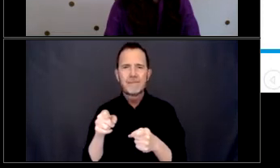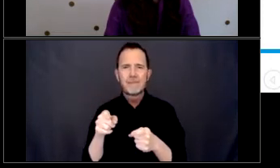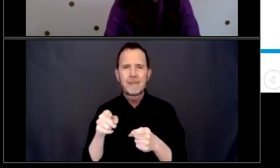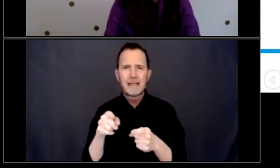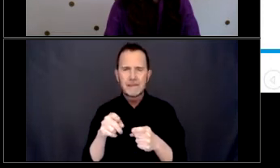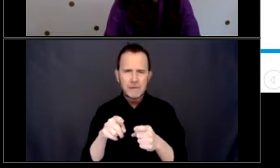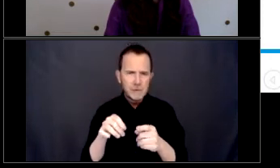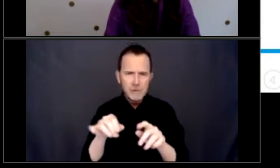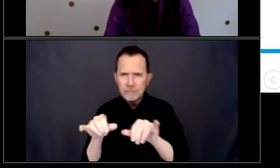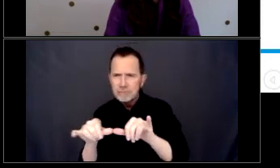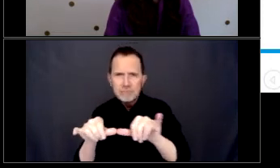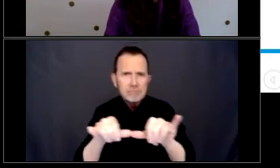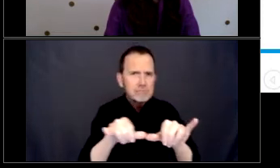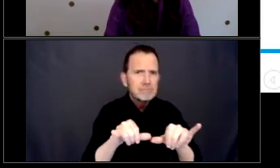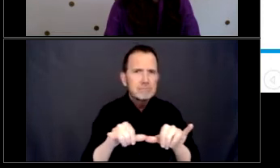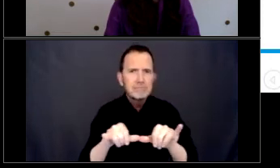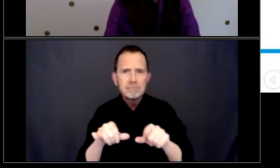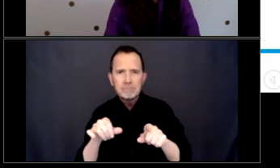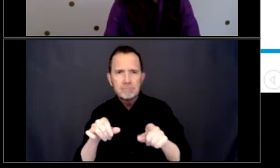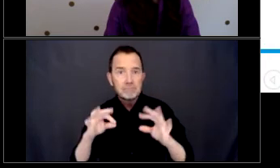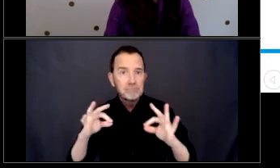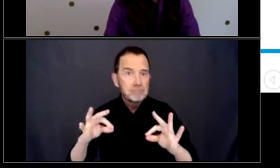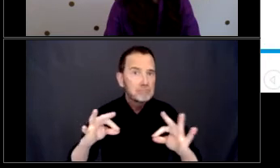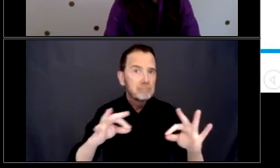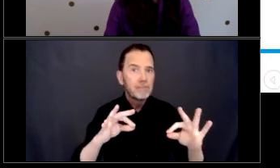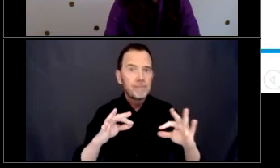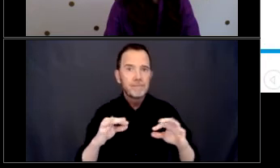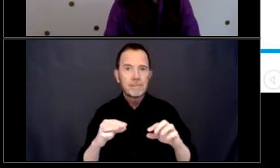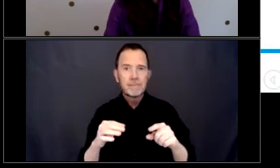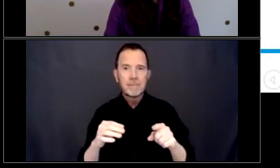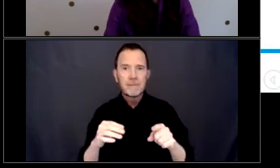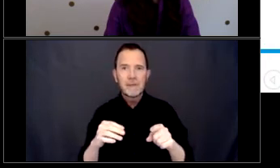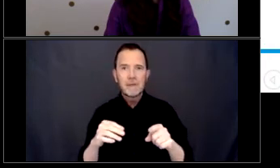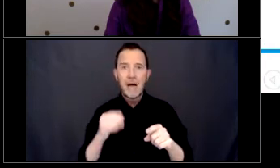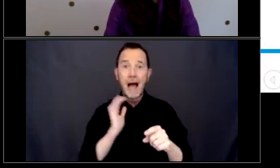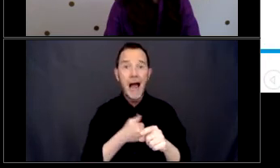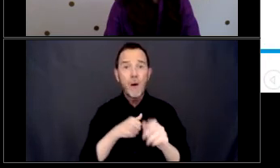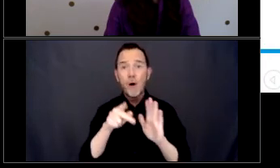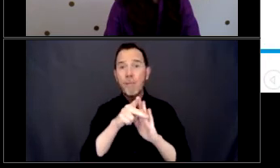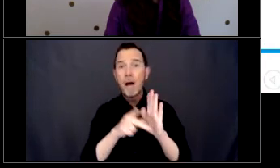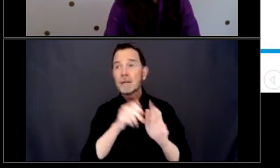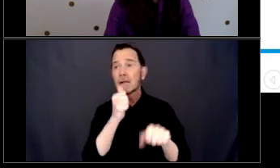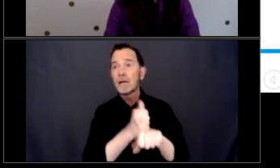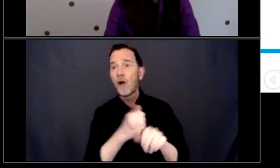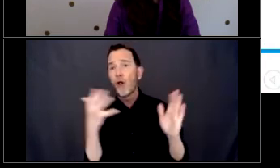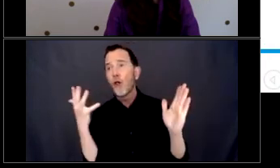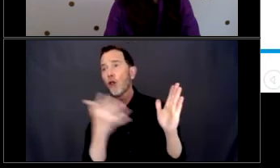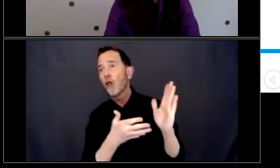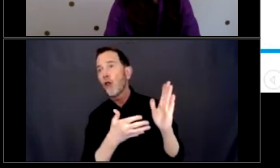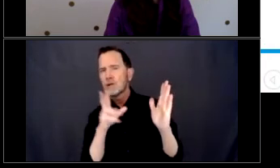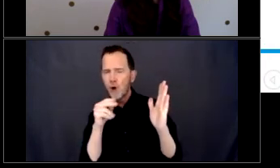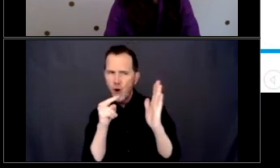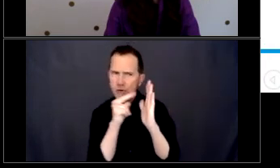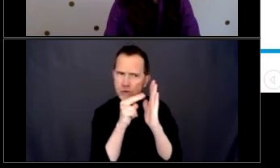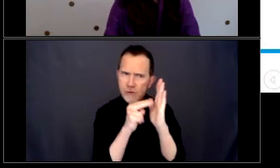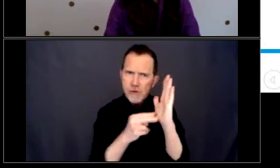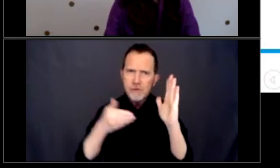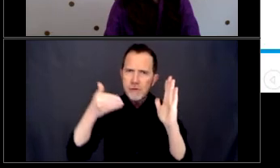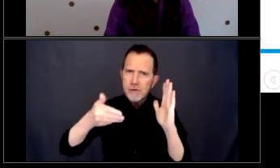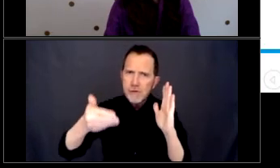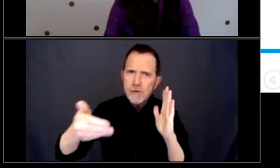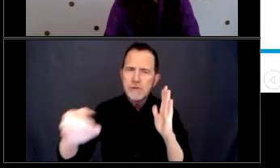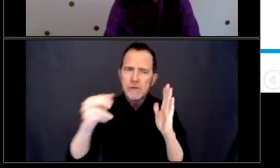of work to make sure that we are looking at our policies and to make sure that we're doing everything we can